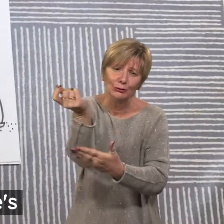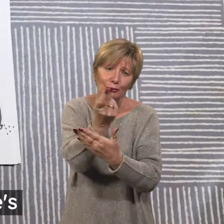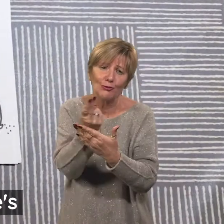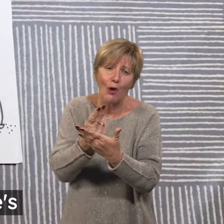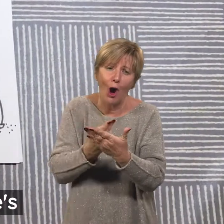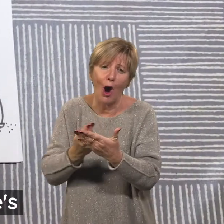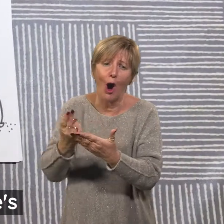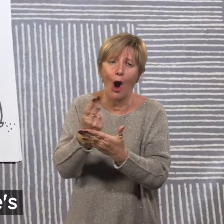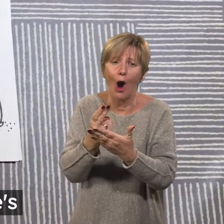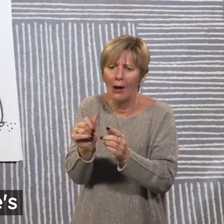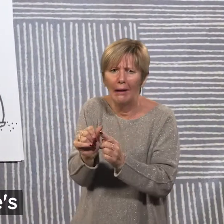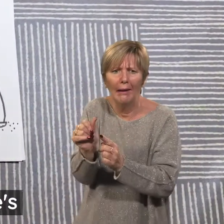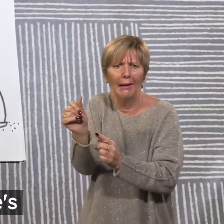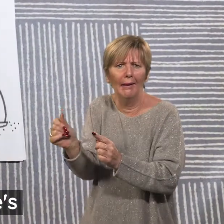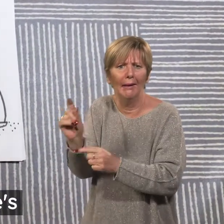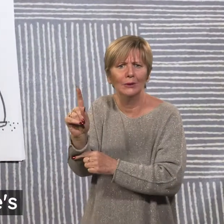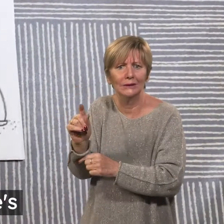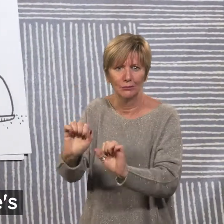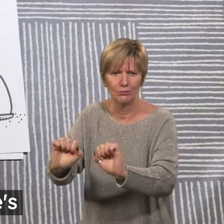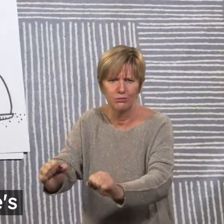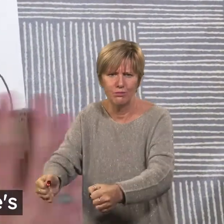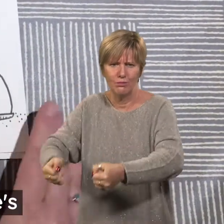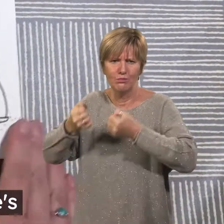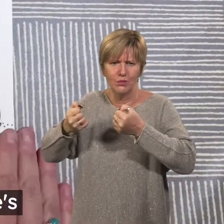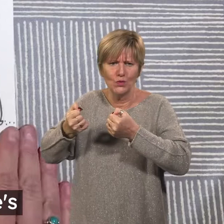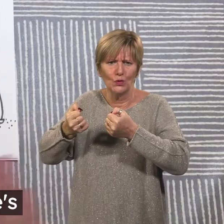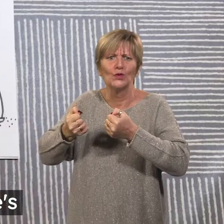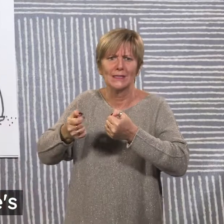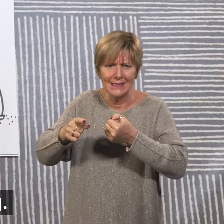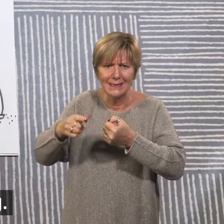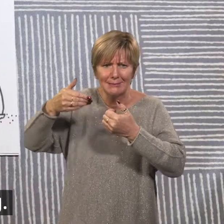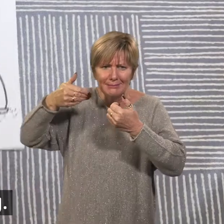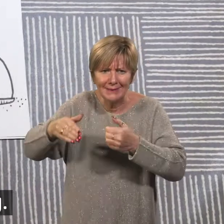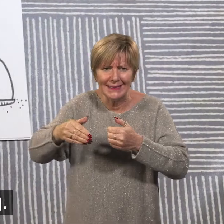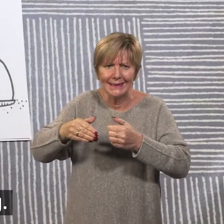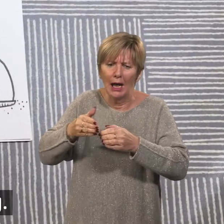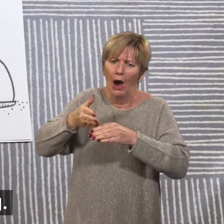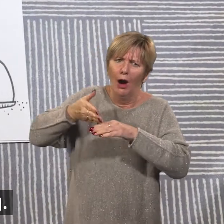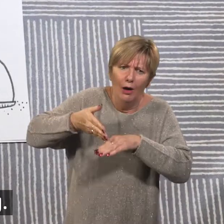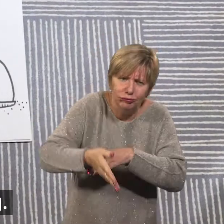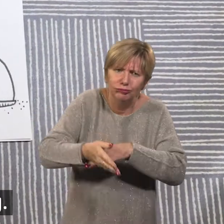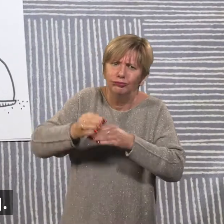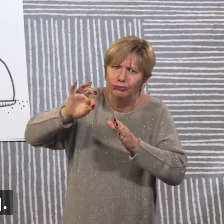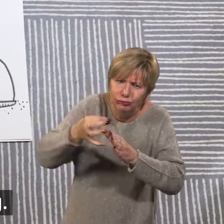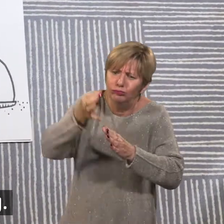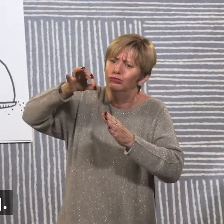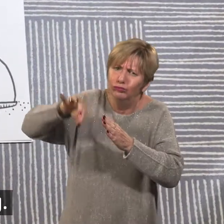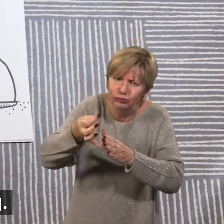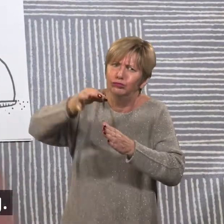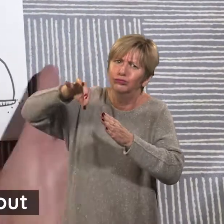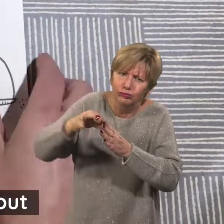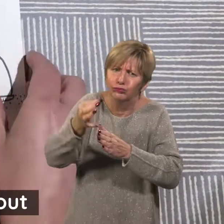drew earlier, and he stood next to a boot that he's busily been sewing and making all night